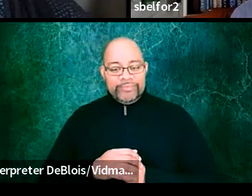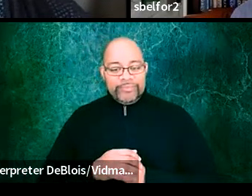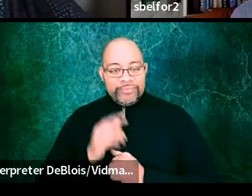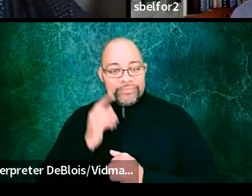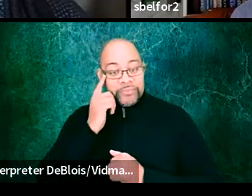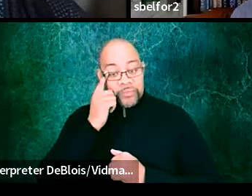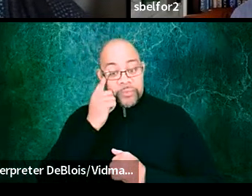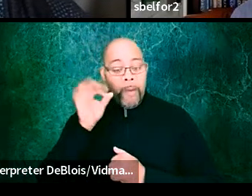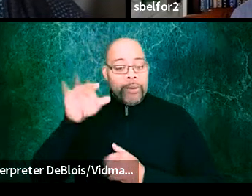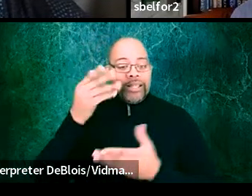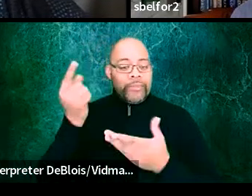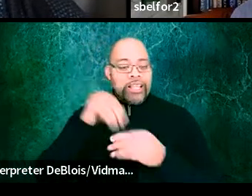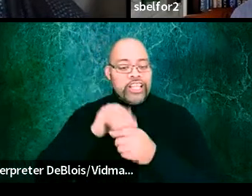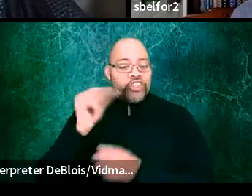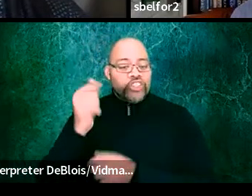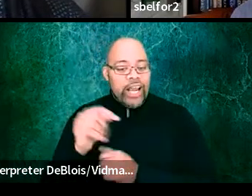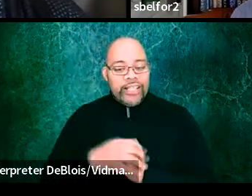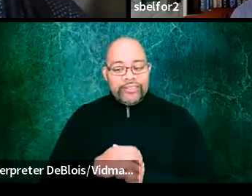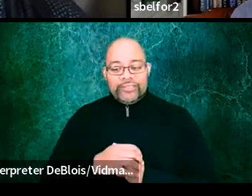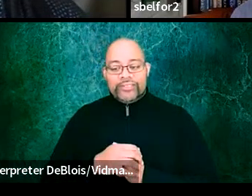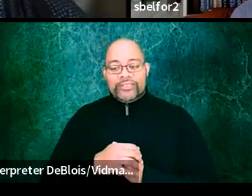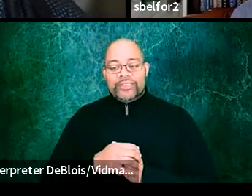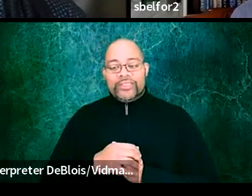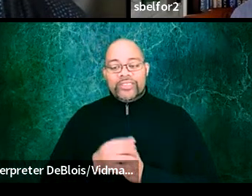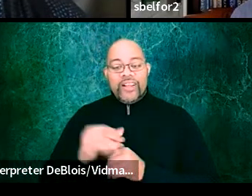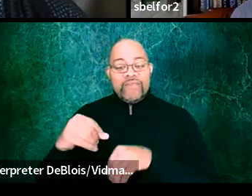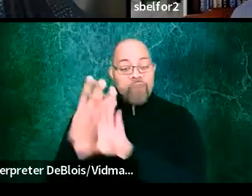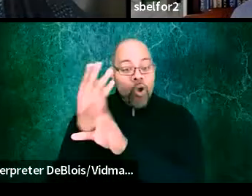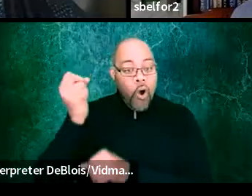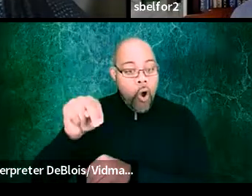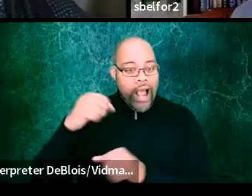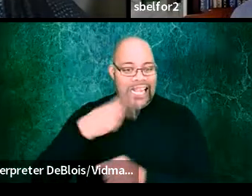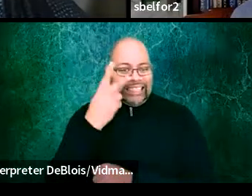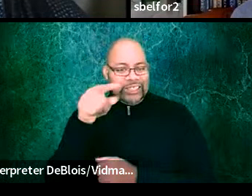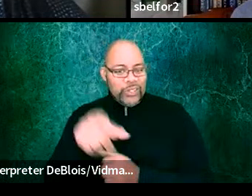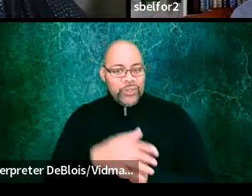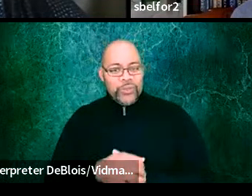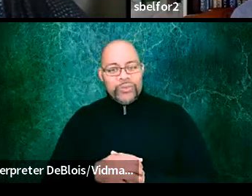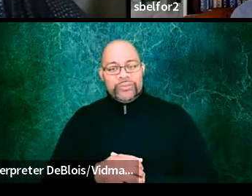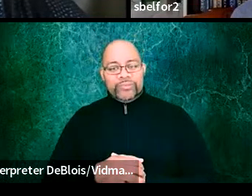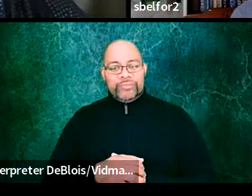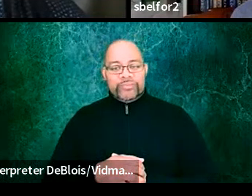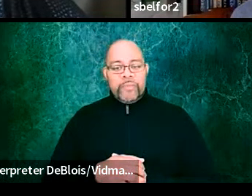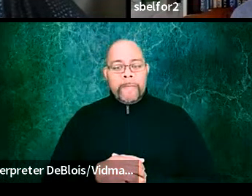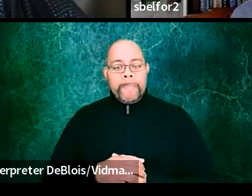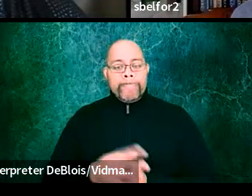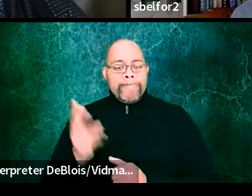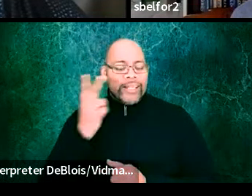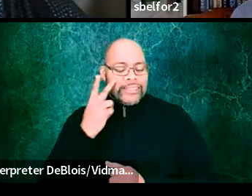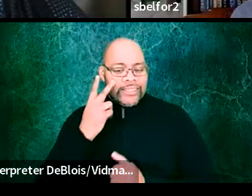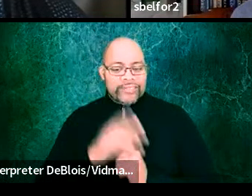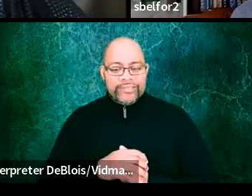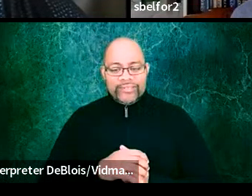Put something in the chat. Turn your video on so I can see you. Let's see.